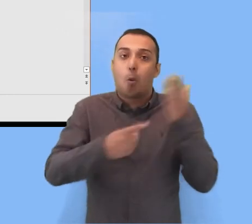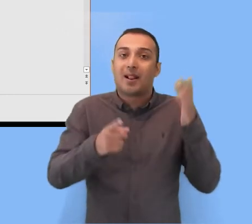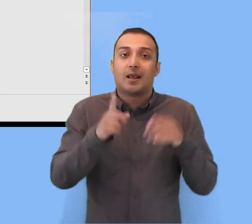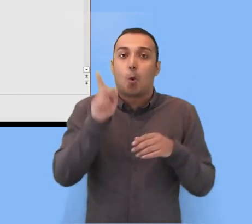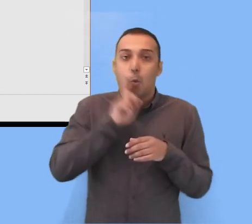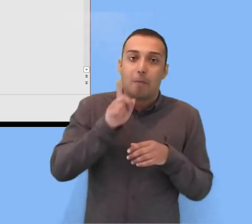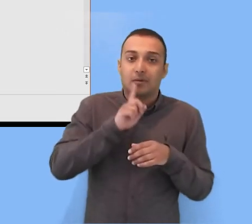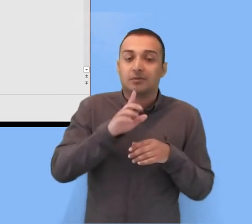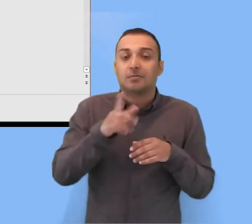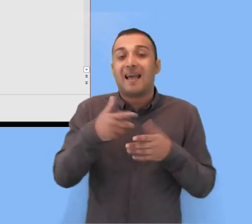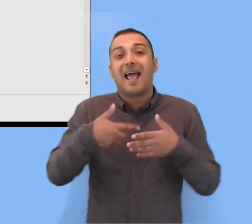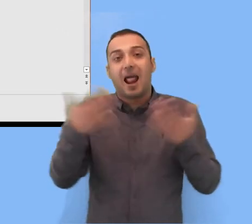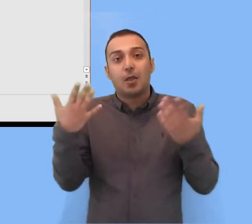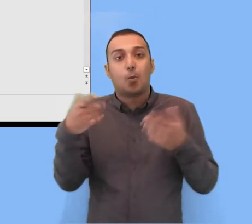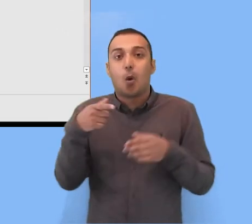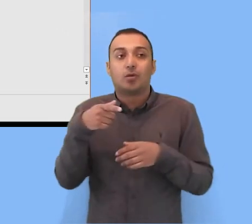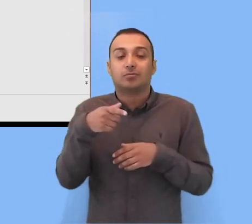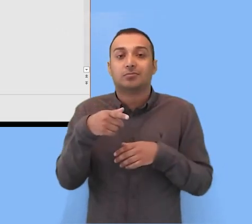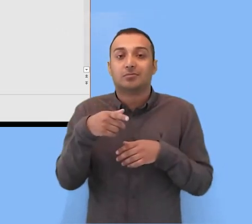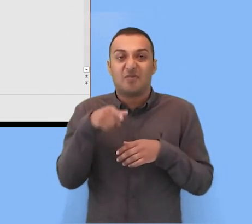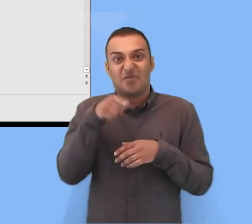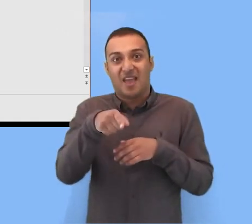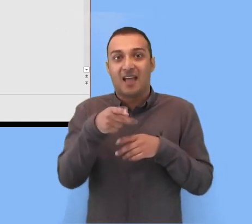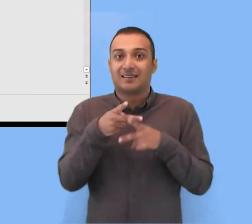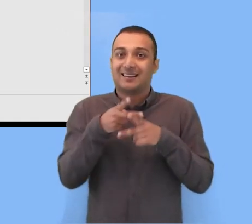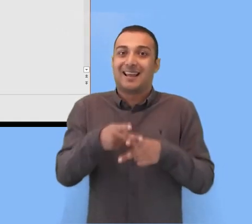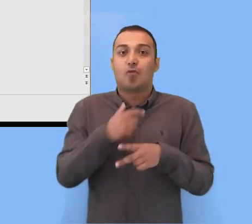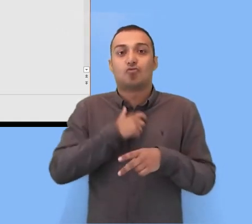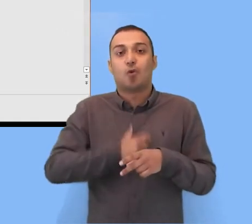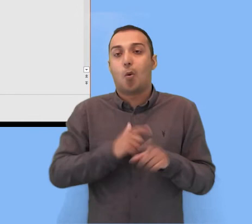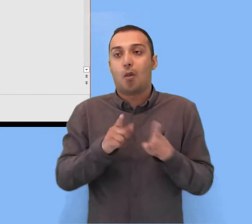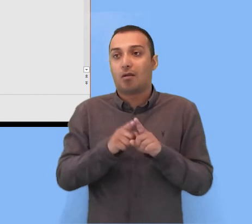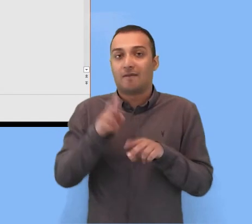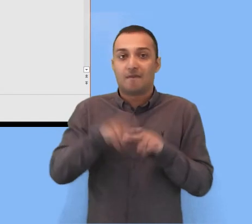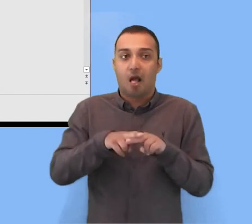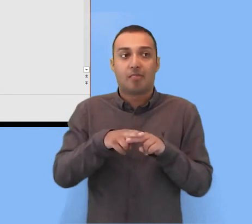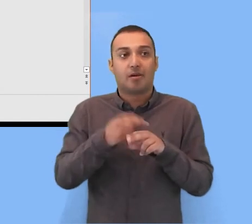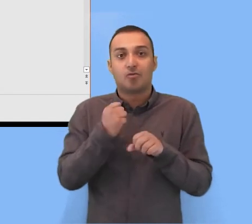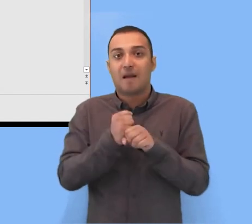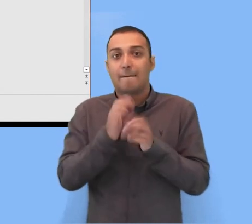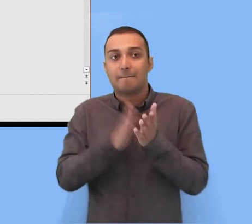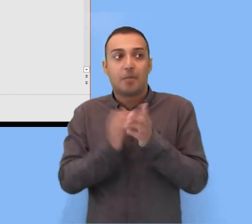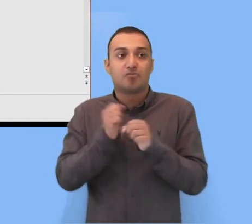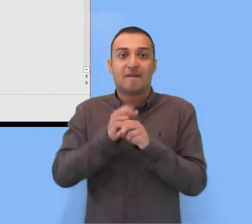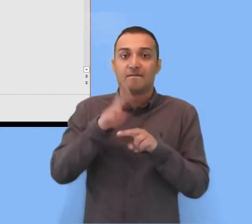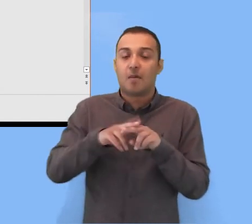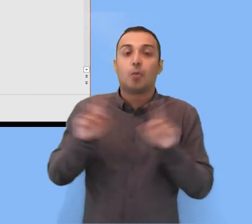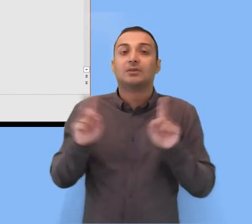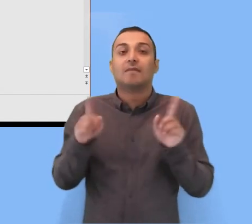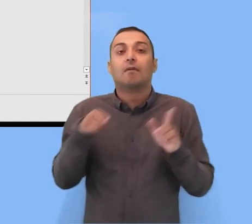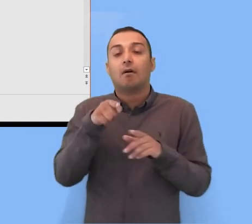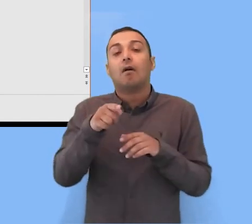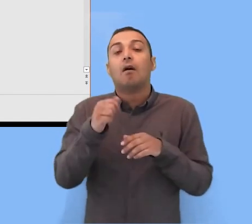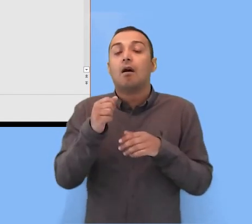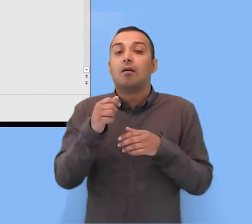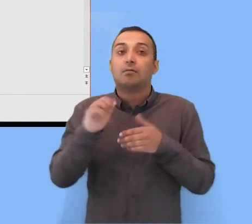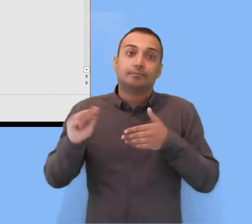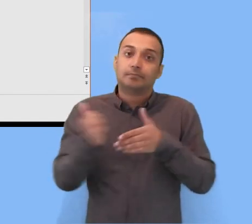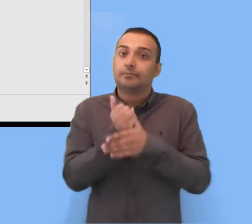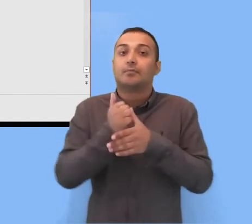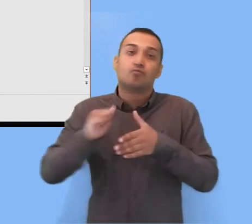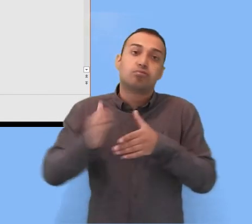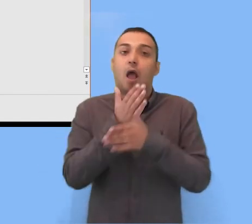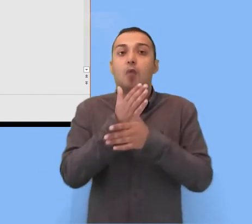be a grandparent, father, uncle, auntie, whoever, you know, the work of that primary carer. When they put